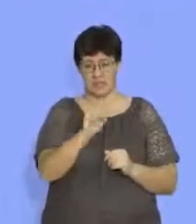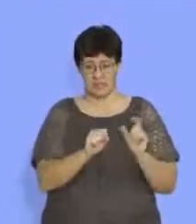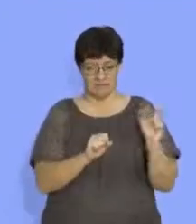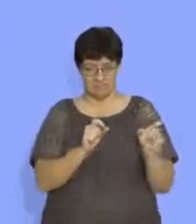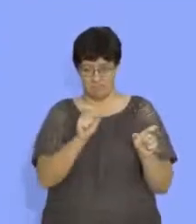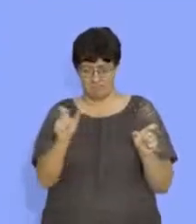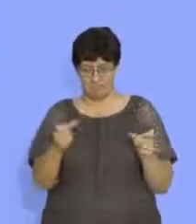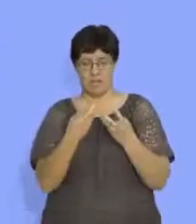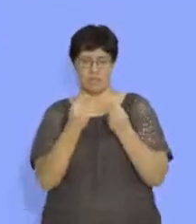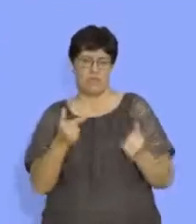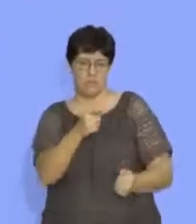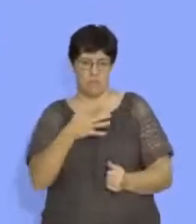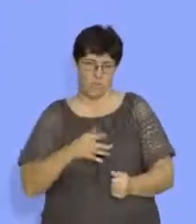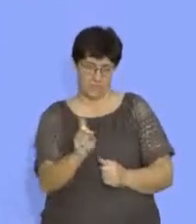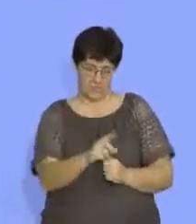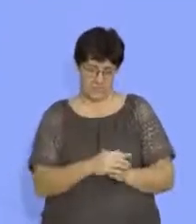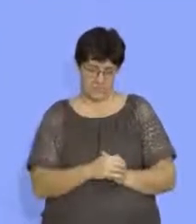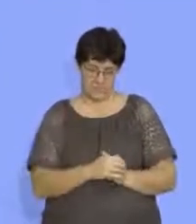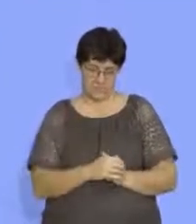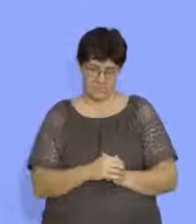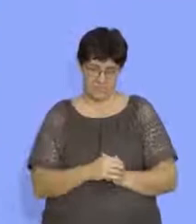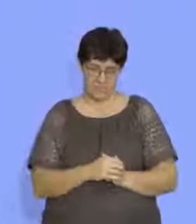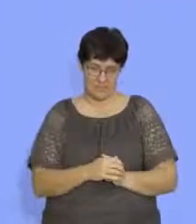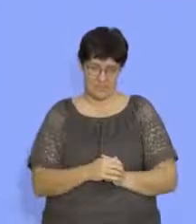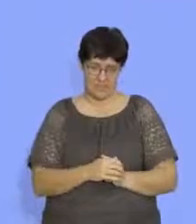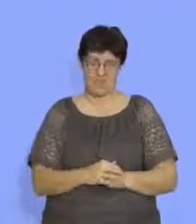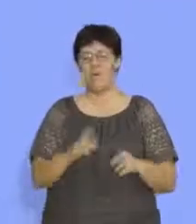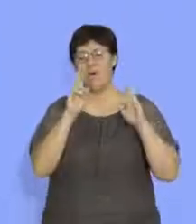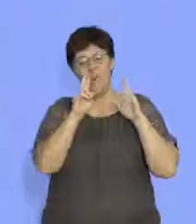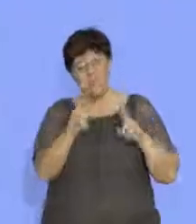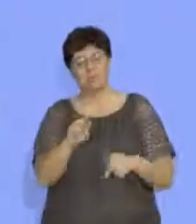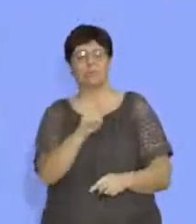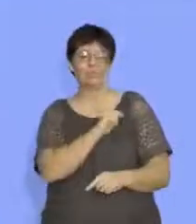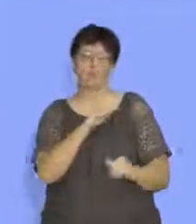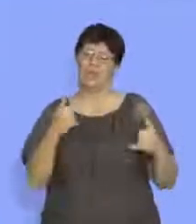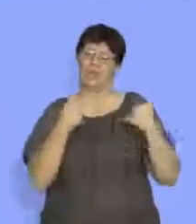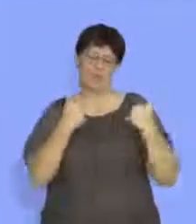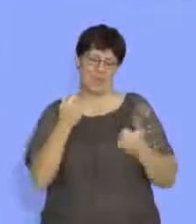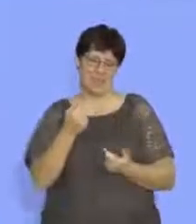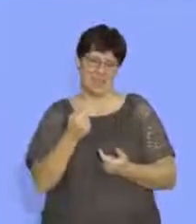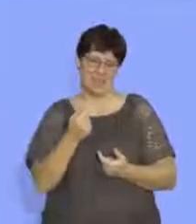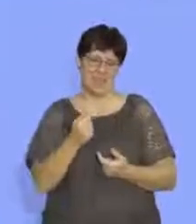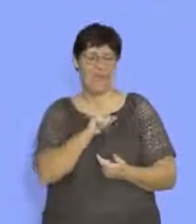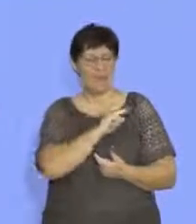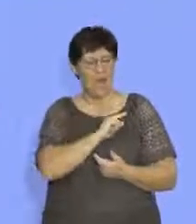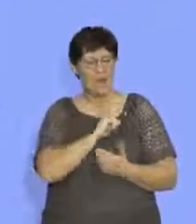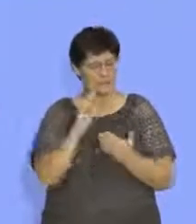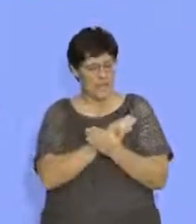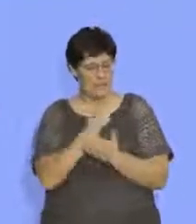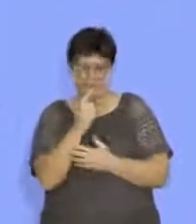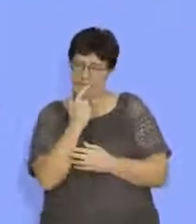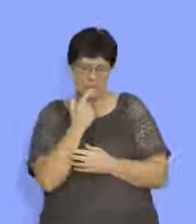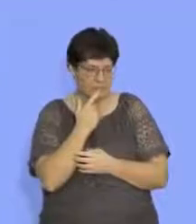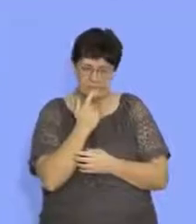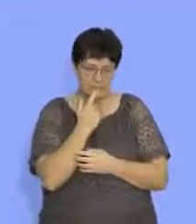terms and then solve what they want you to solve. So guys, that's it. I hope you really enjoyed this. I know